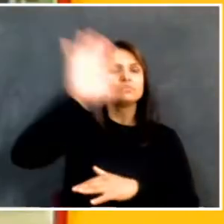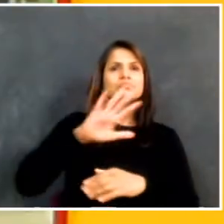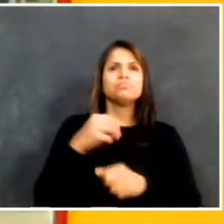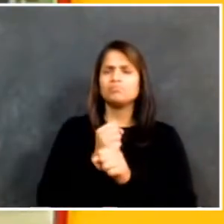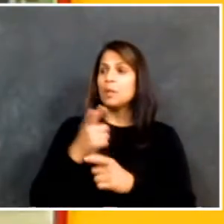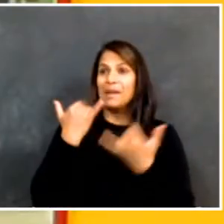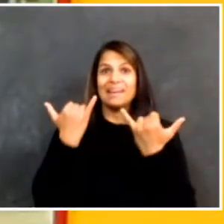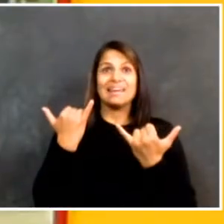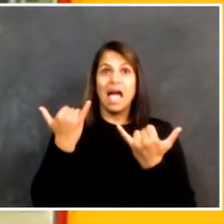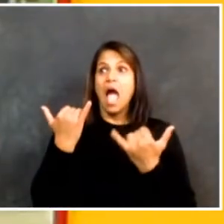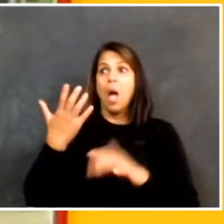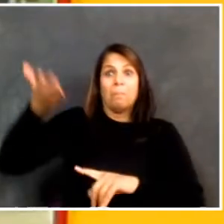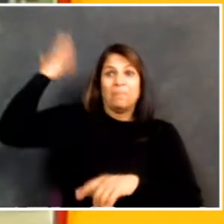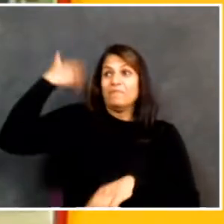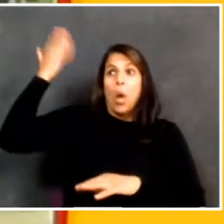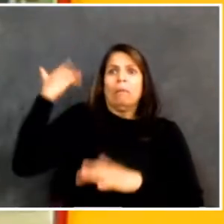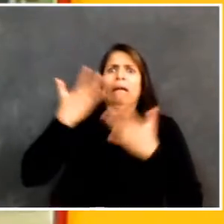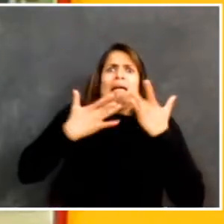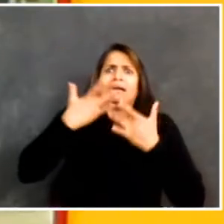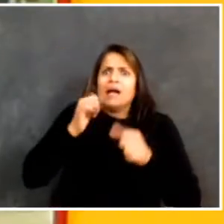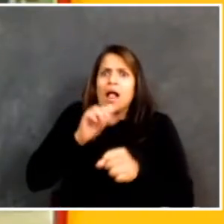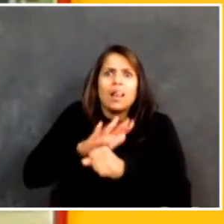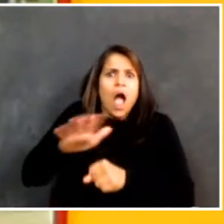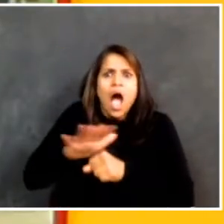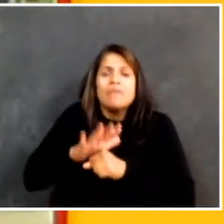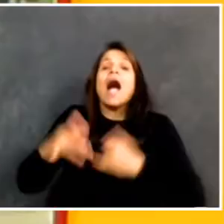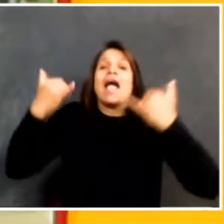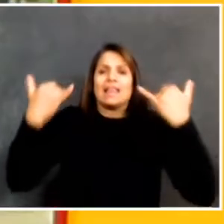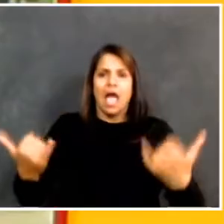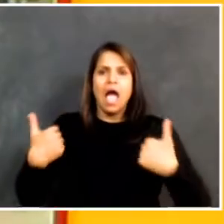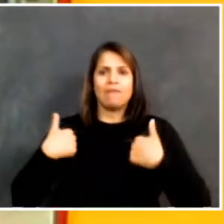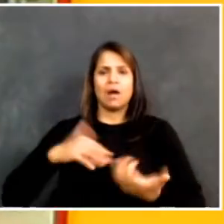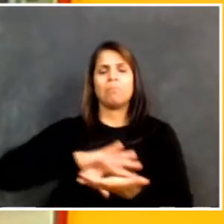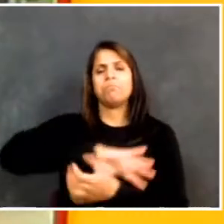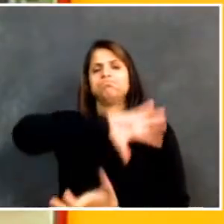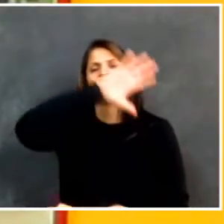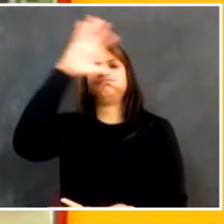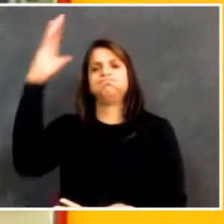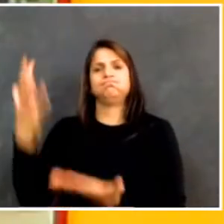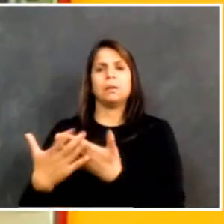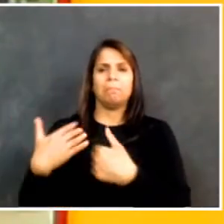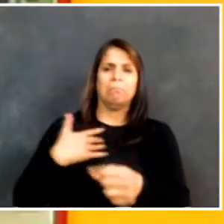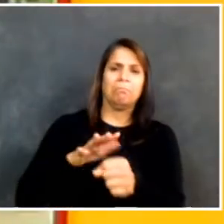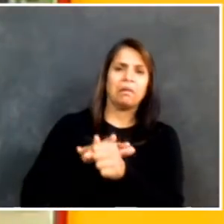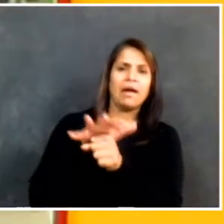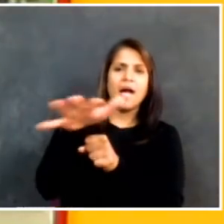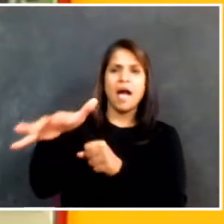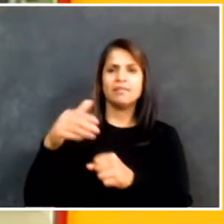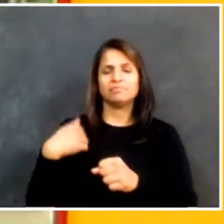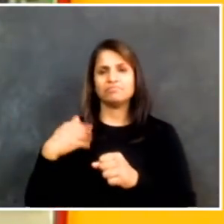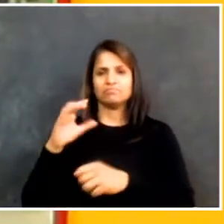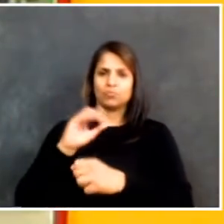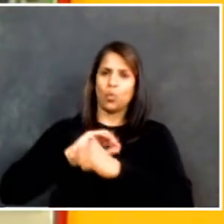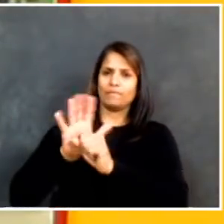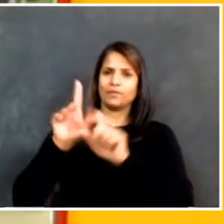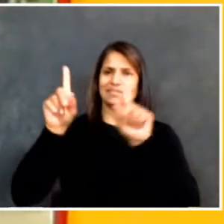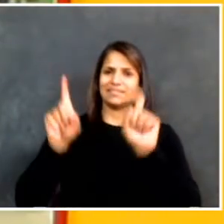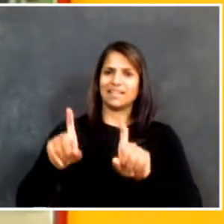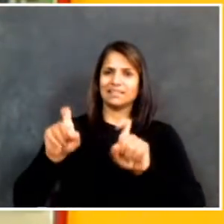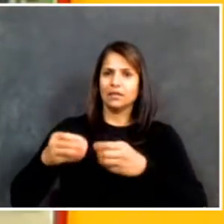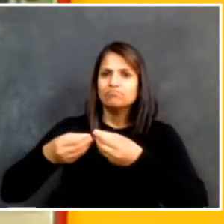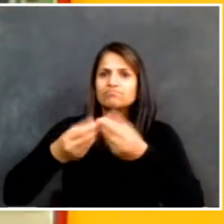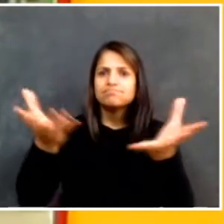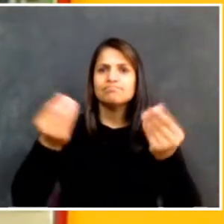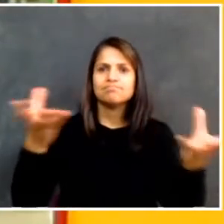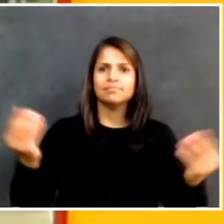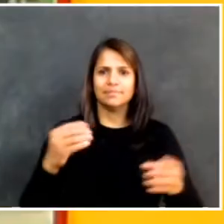early on, which have at this point, at least for inpatients, have been resolved. So our volume of testing on the inpatient side is now great,